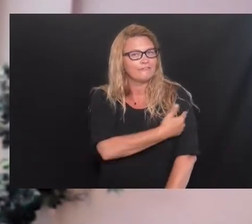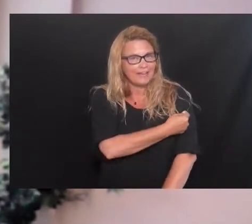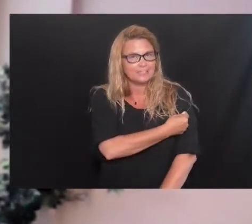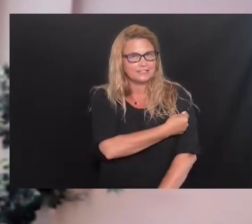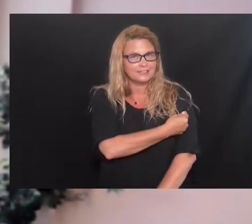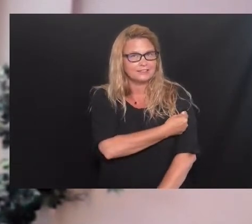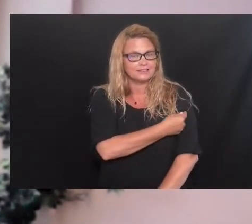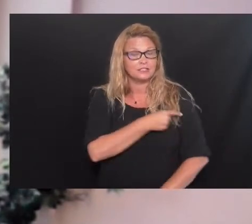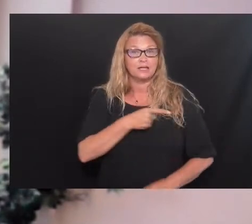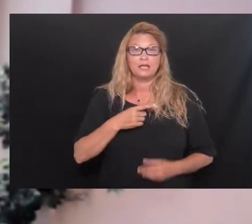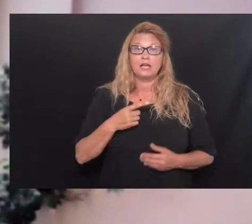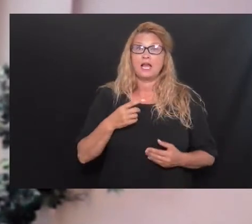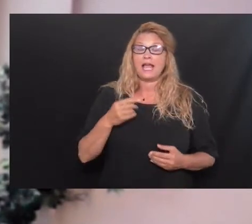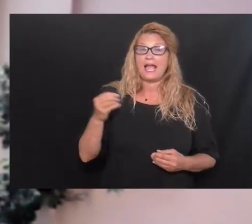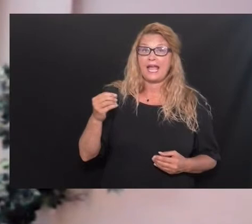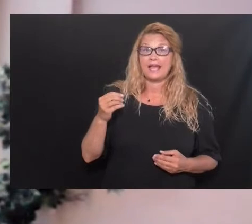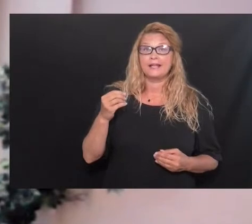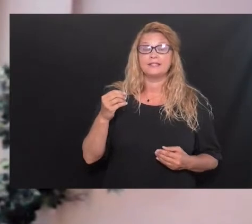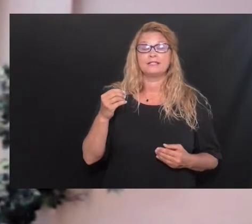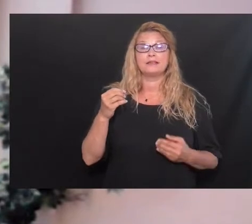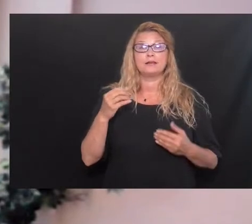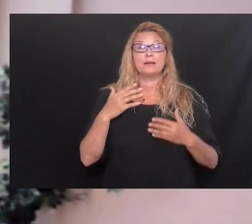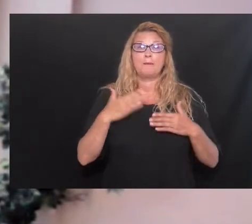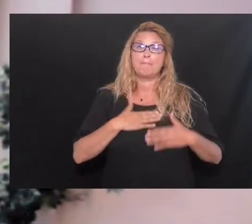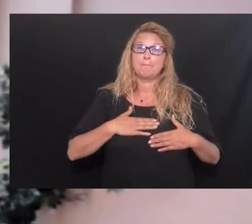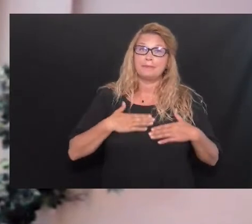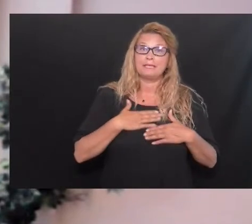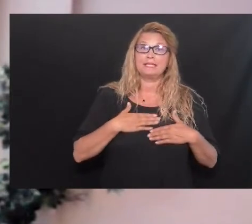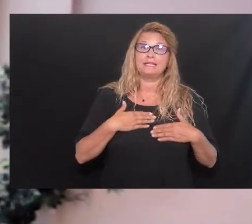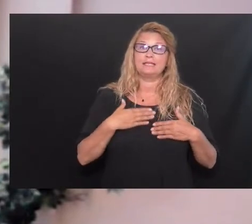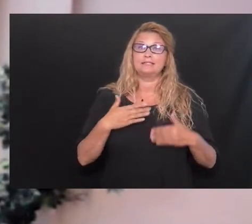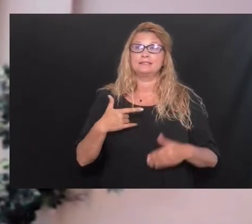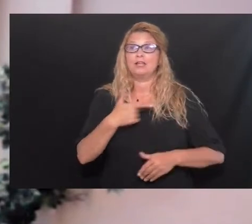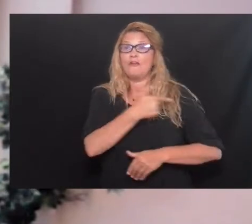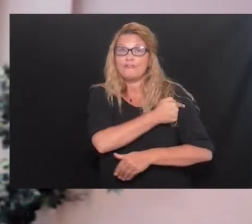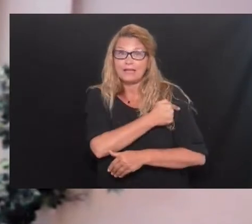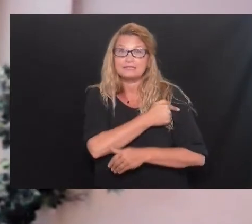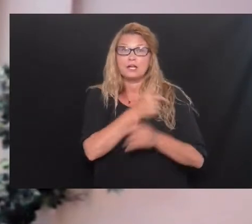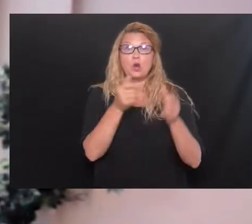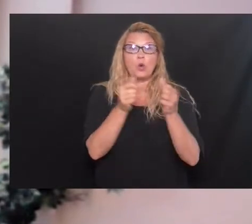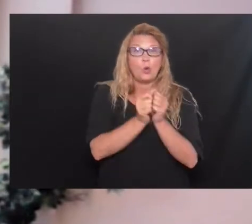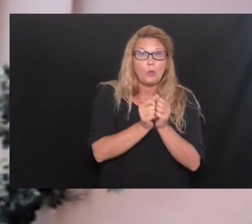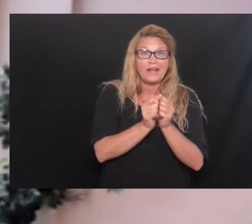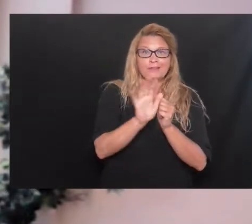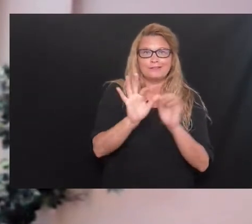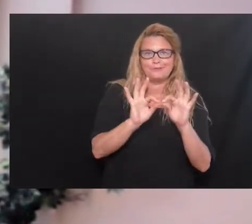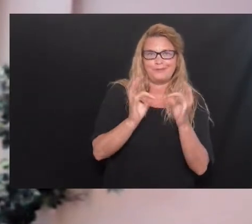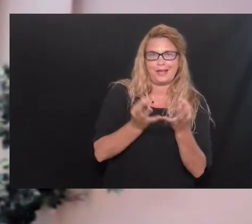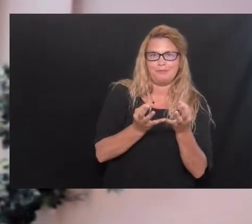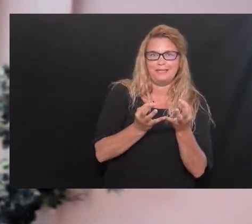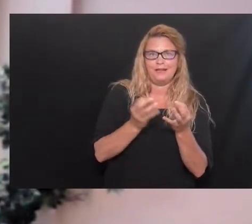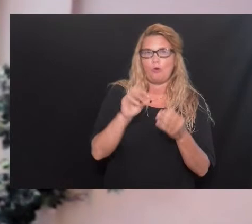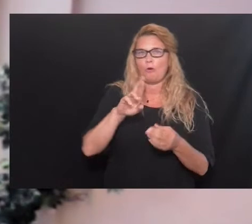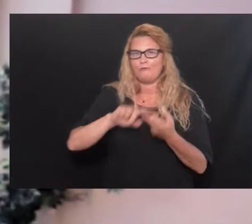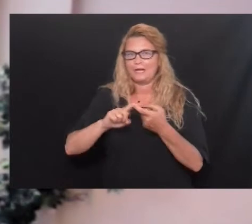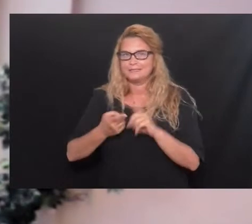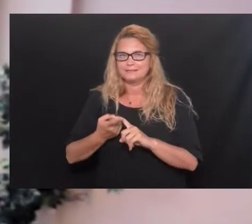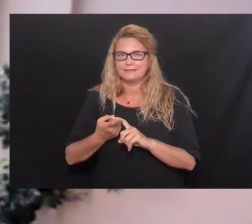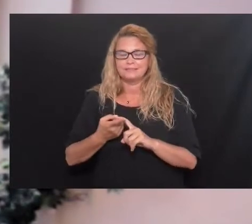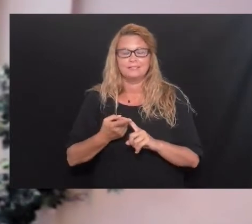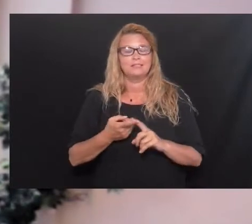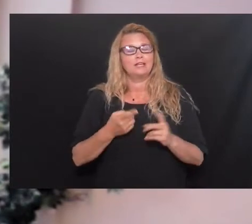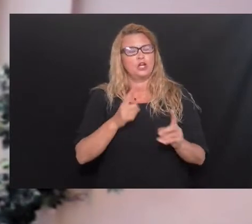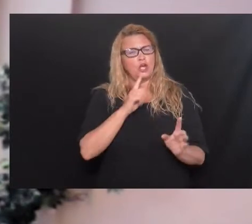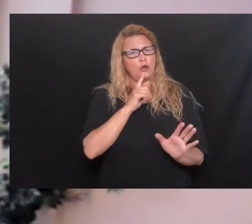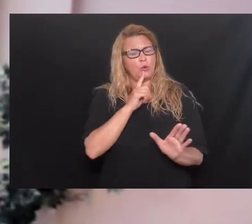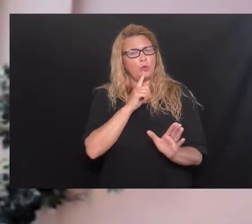eligible. And please consider choosing that with the rest of your family if anyone hasn't been vaccinated. It really comes